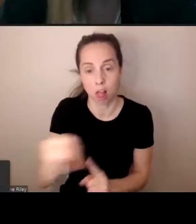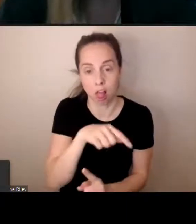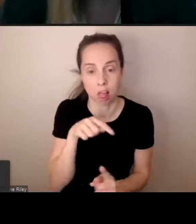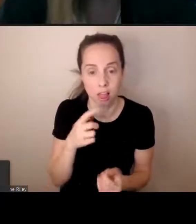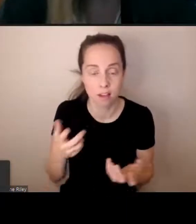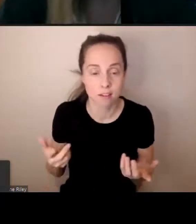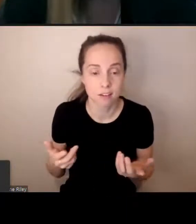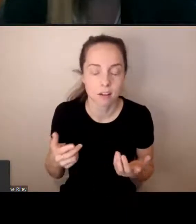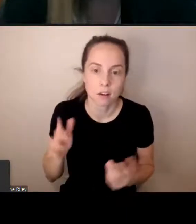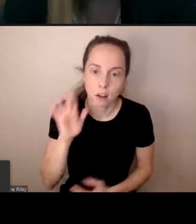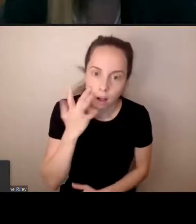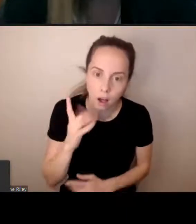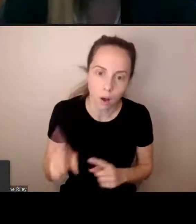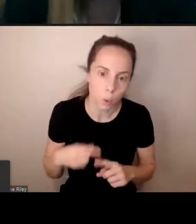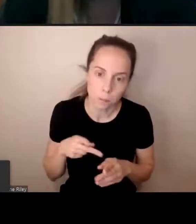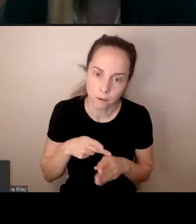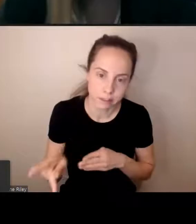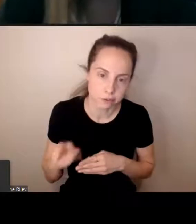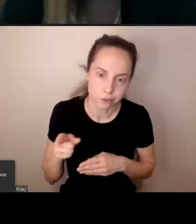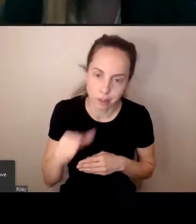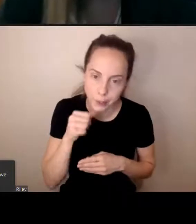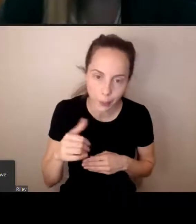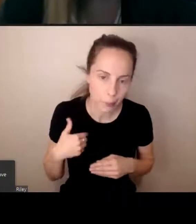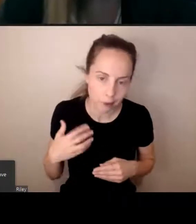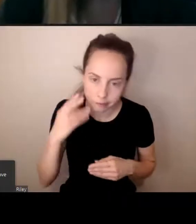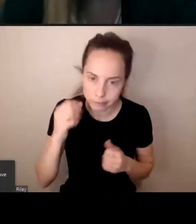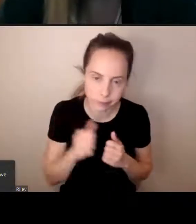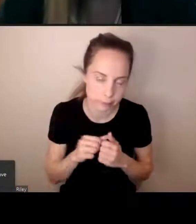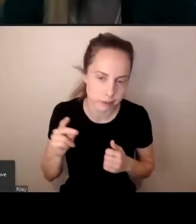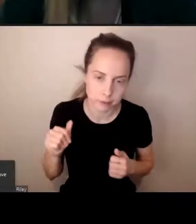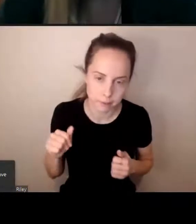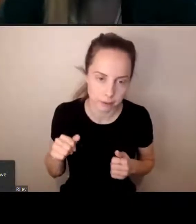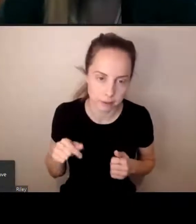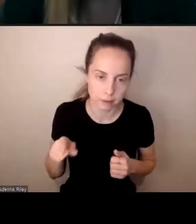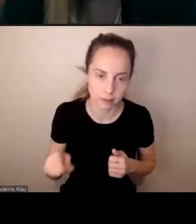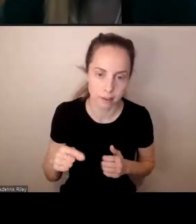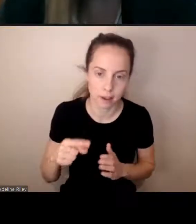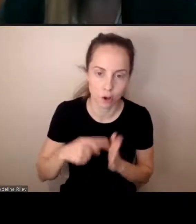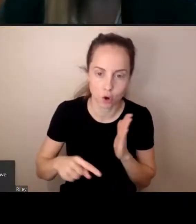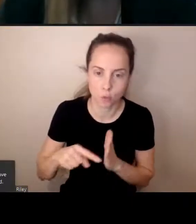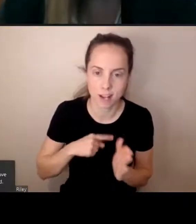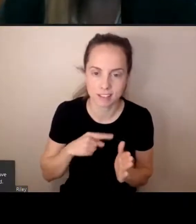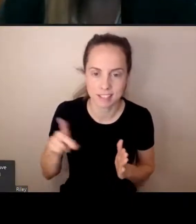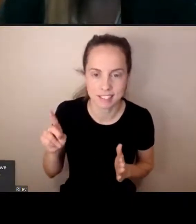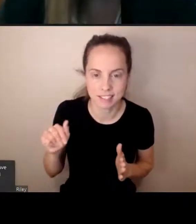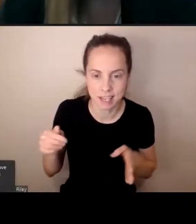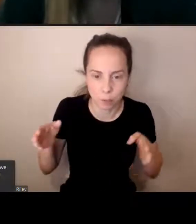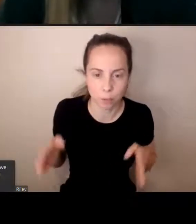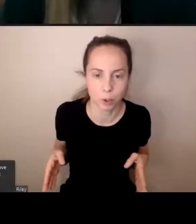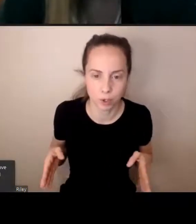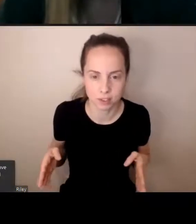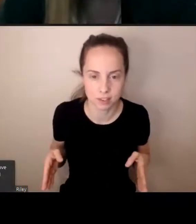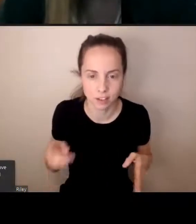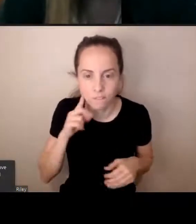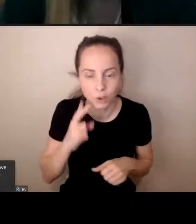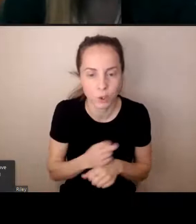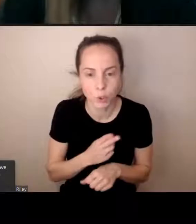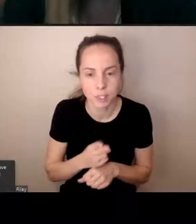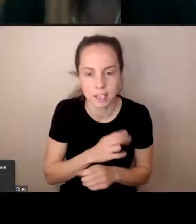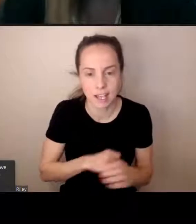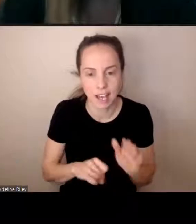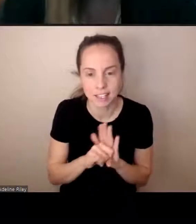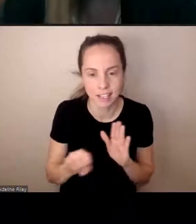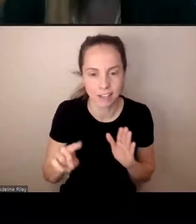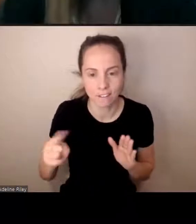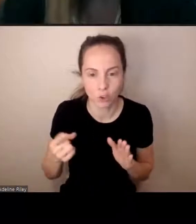when a professional who doesn't have lived experience with a disability corrects a disabled person for using identity first